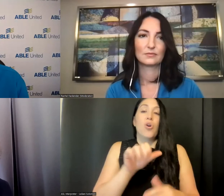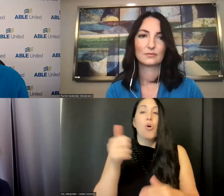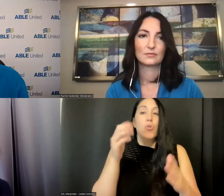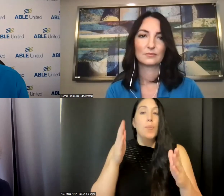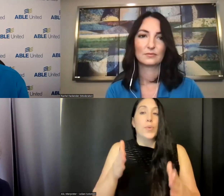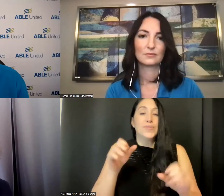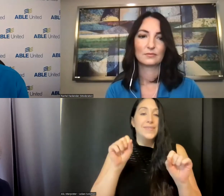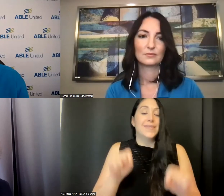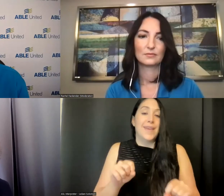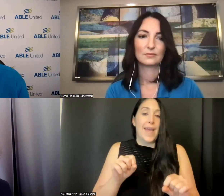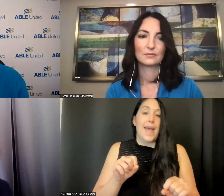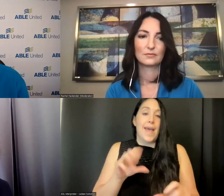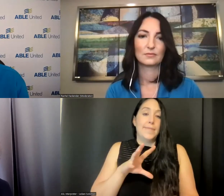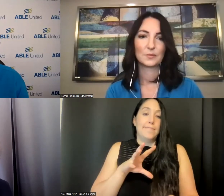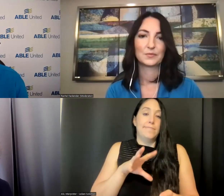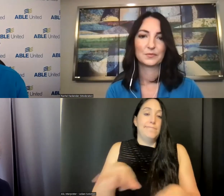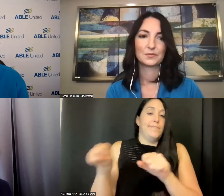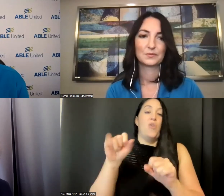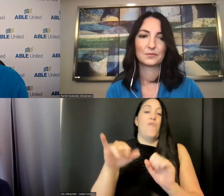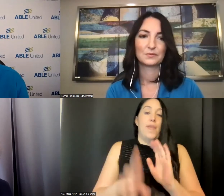form that allows you to change that.